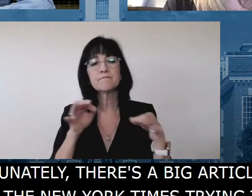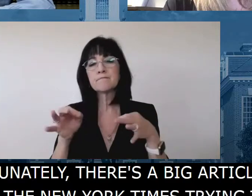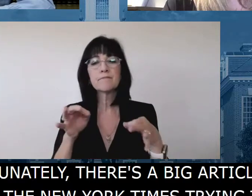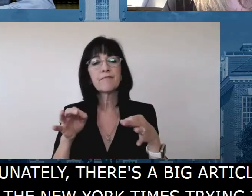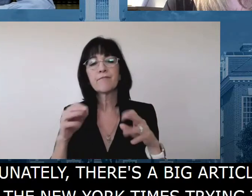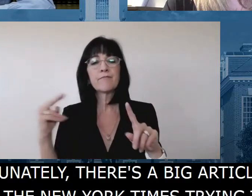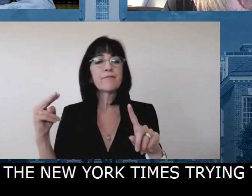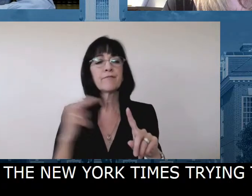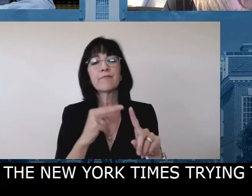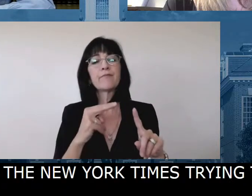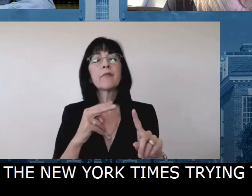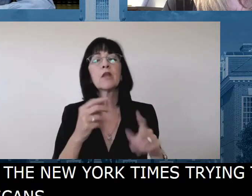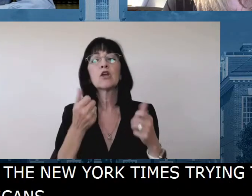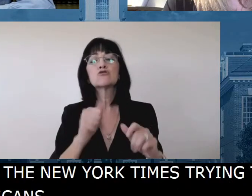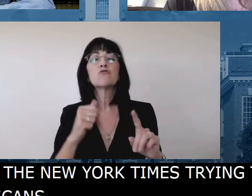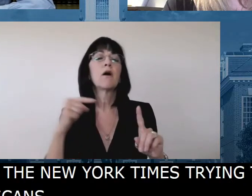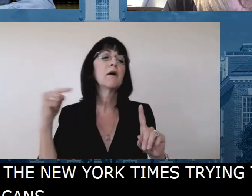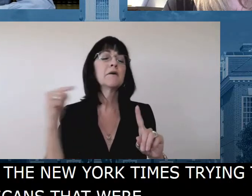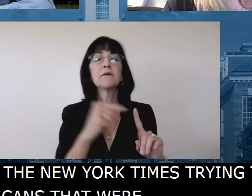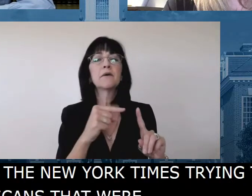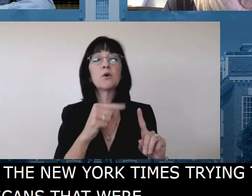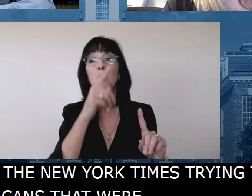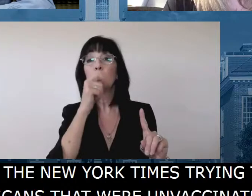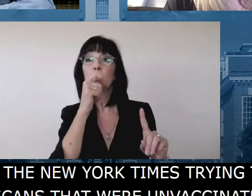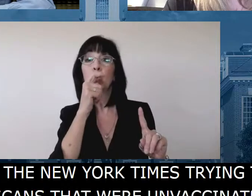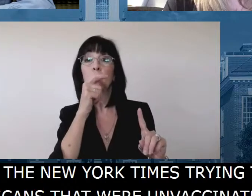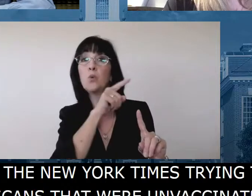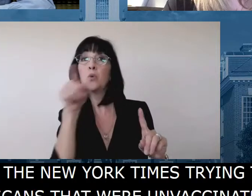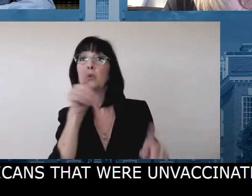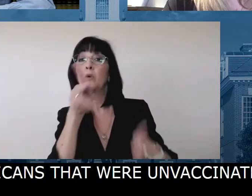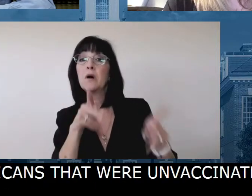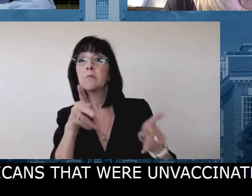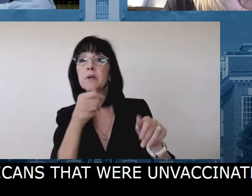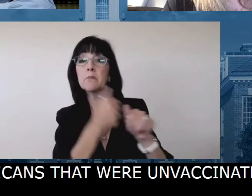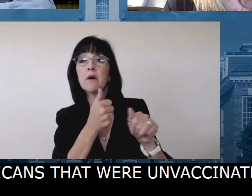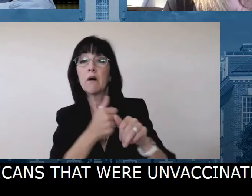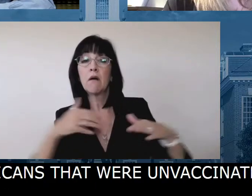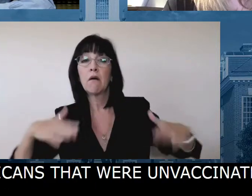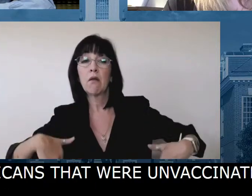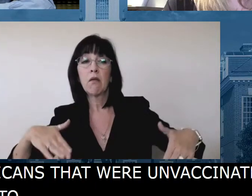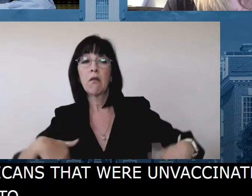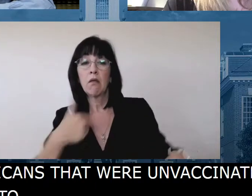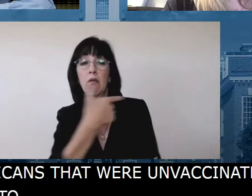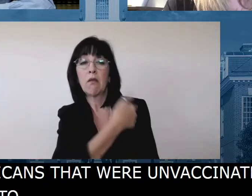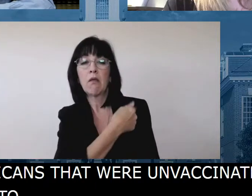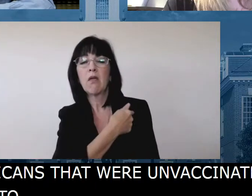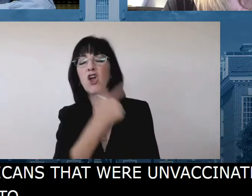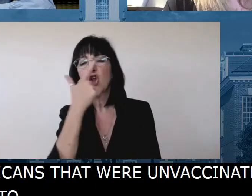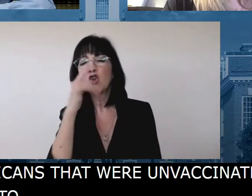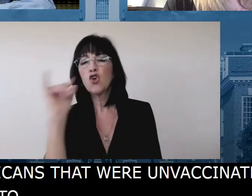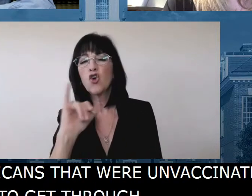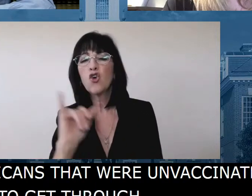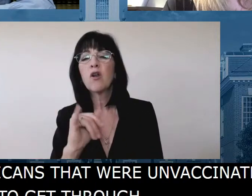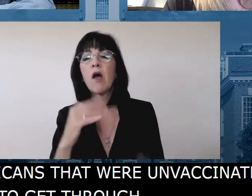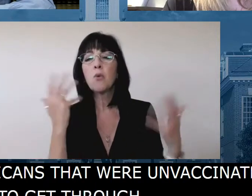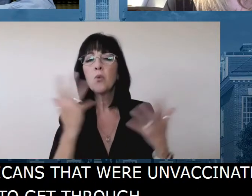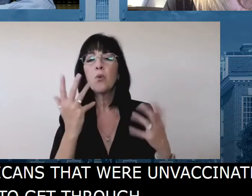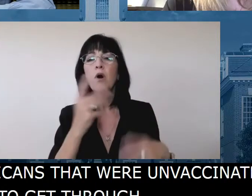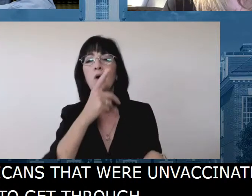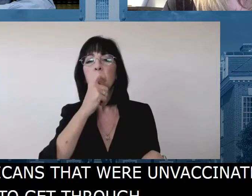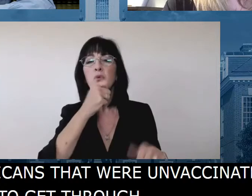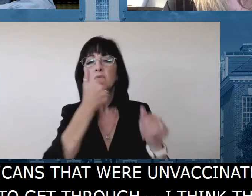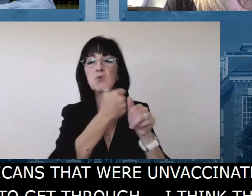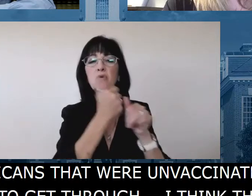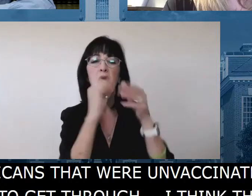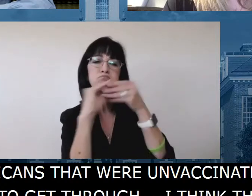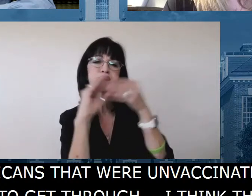Americans that were unvaccinated and to try to figure out how to get through. I think the most important